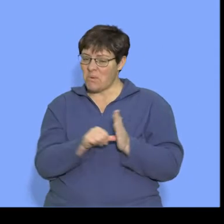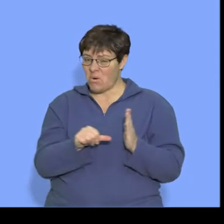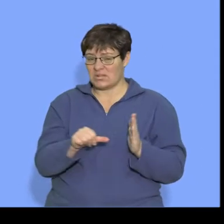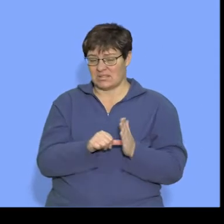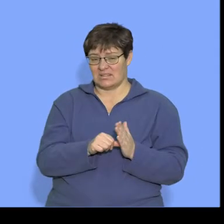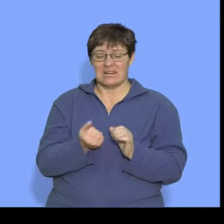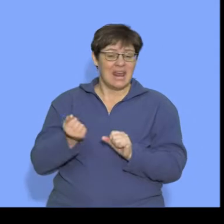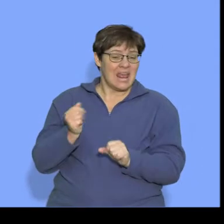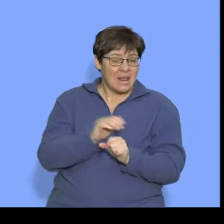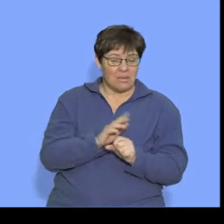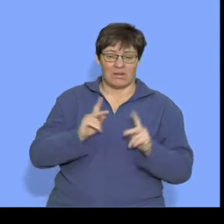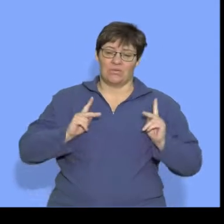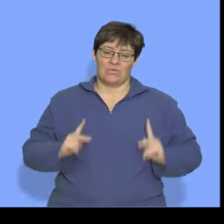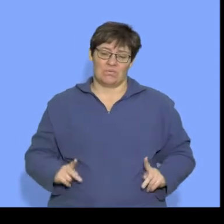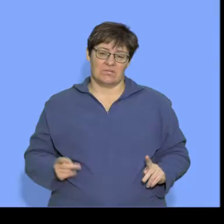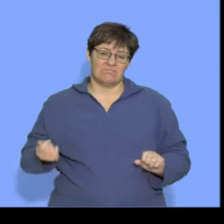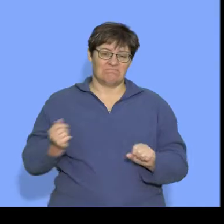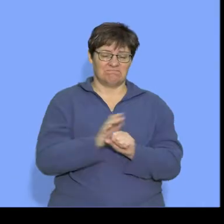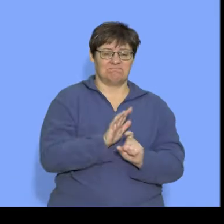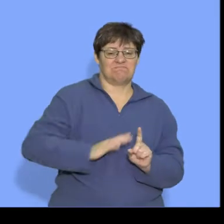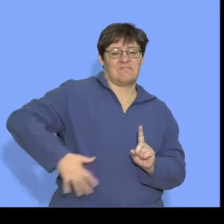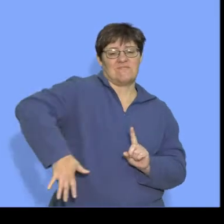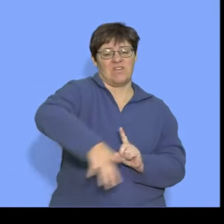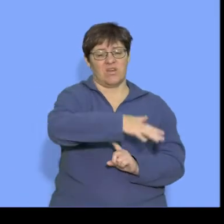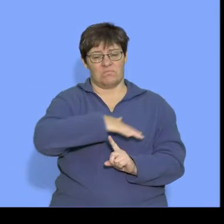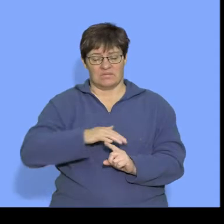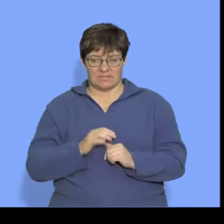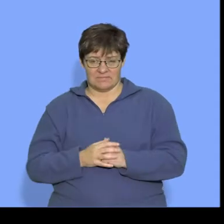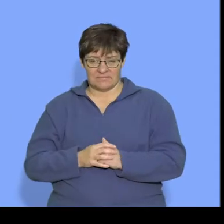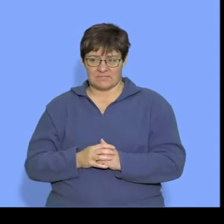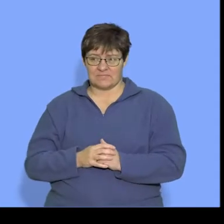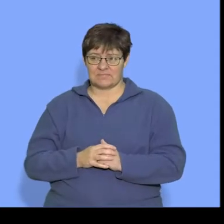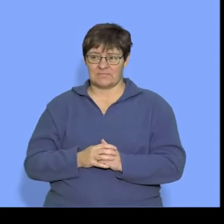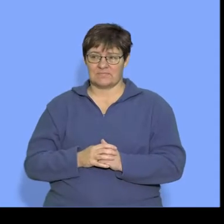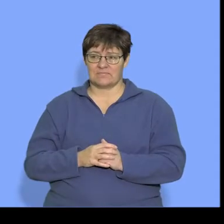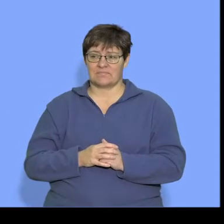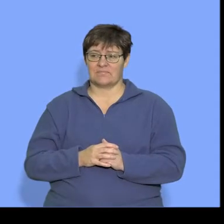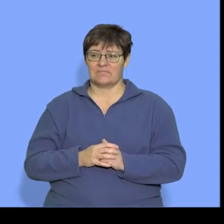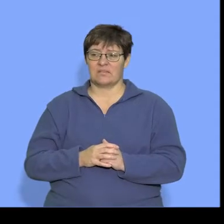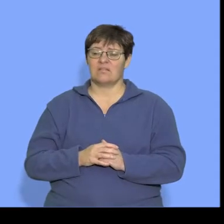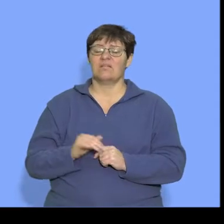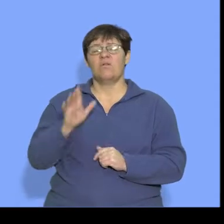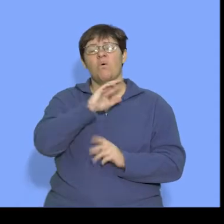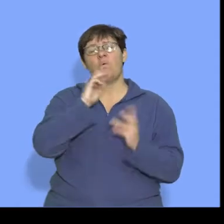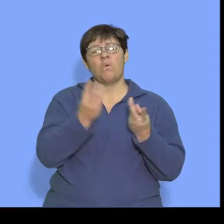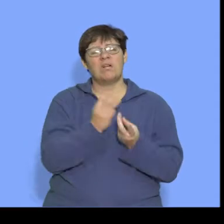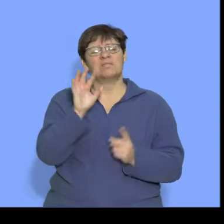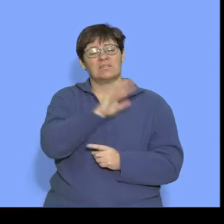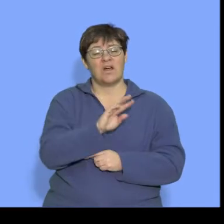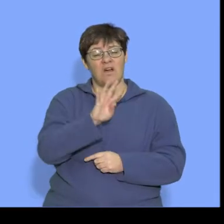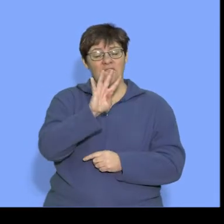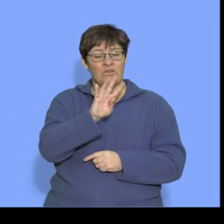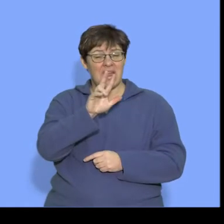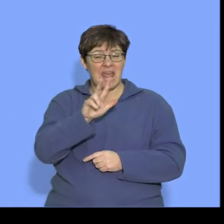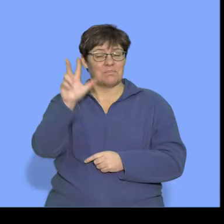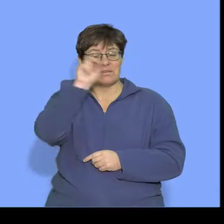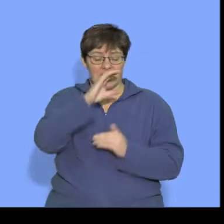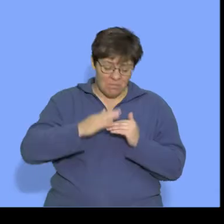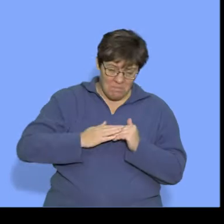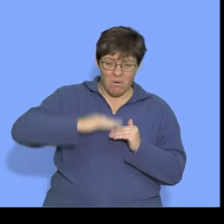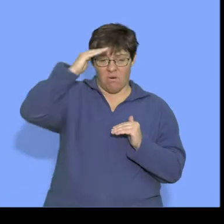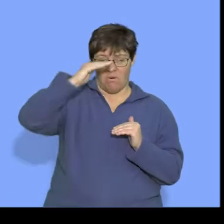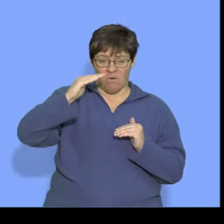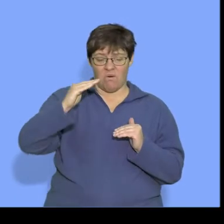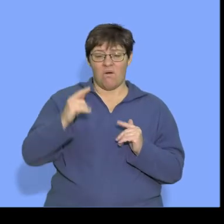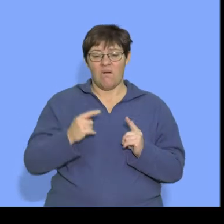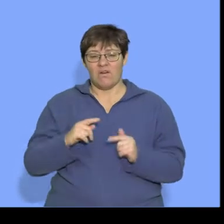that humans have had on the environment. Guys, the world emits about 48% more carbon dioxide from the consumption